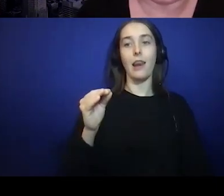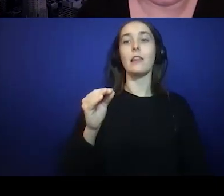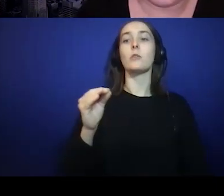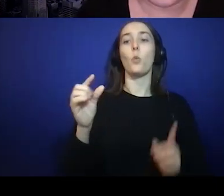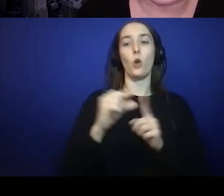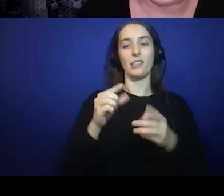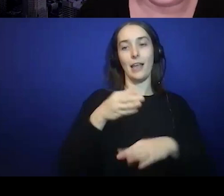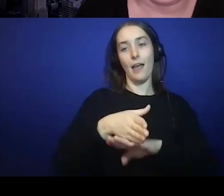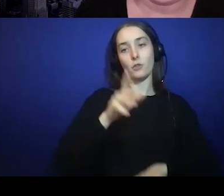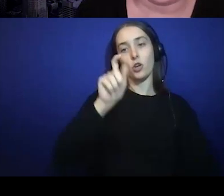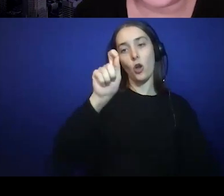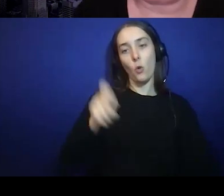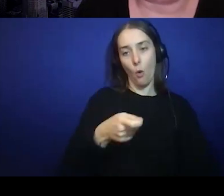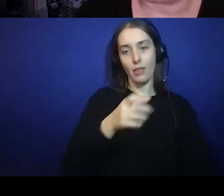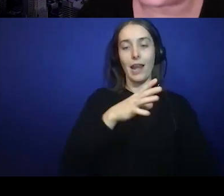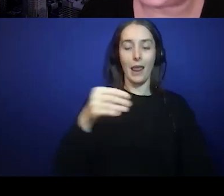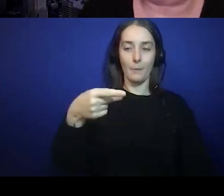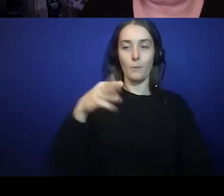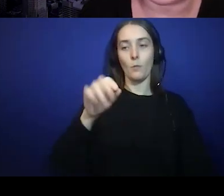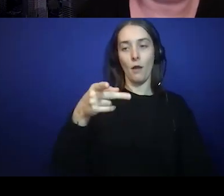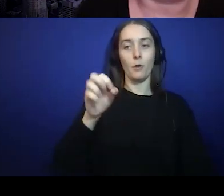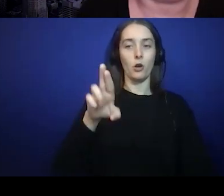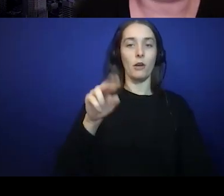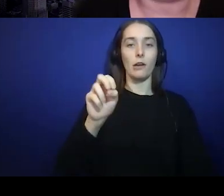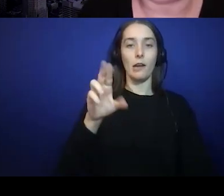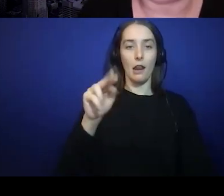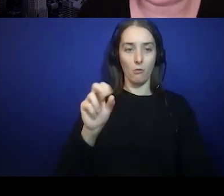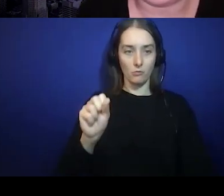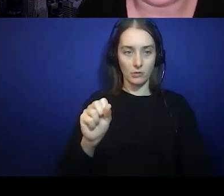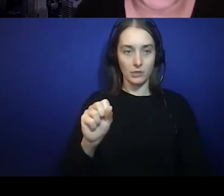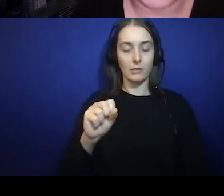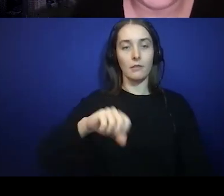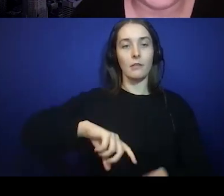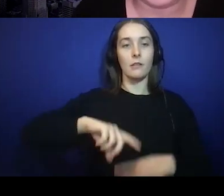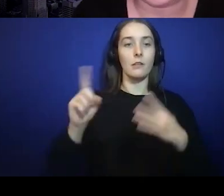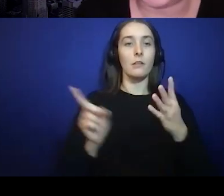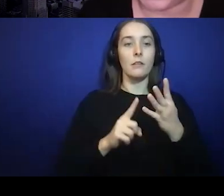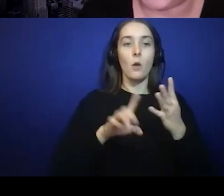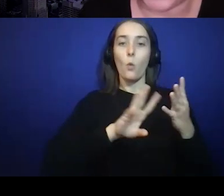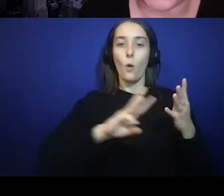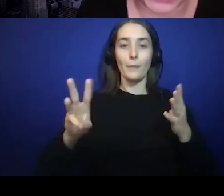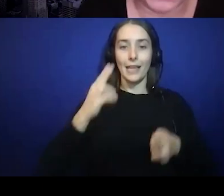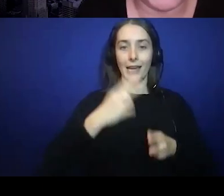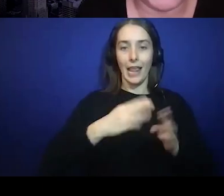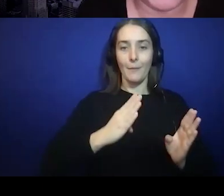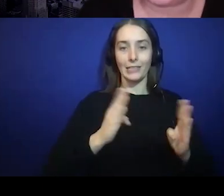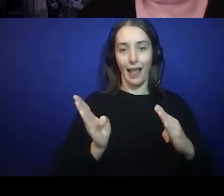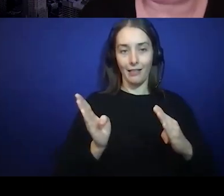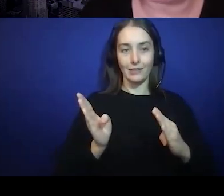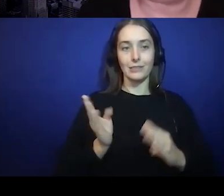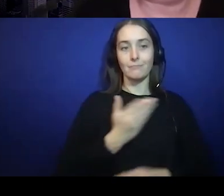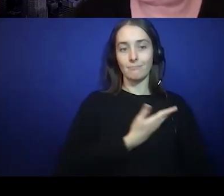nouns. You would have the name of the website in italics. So in this case, New York